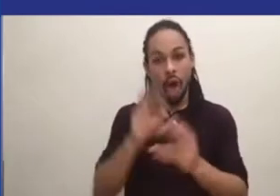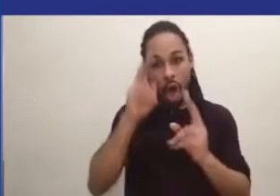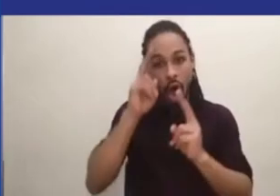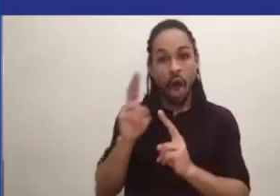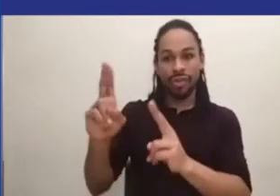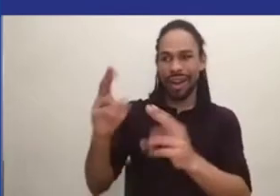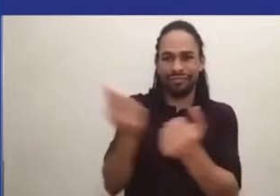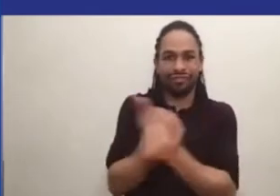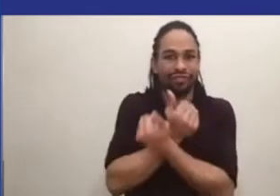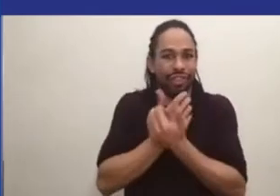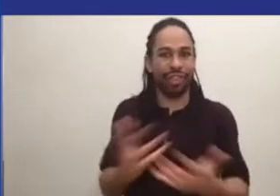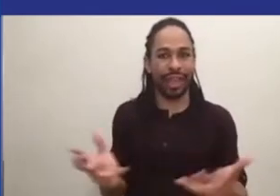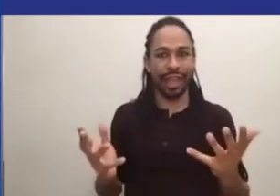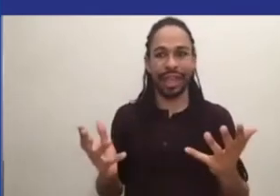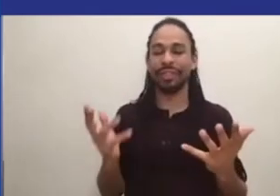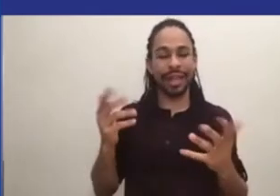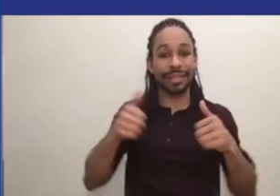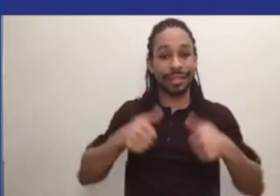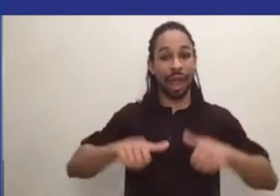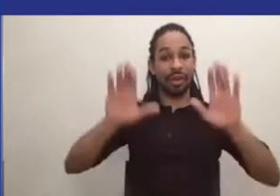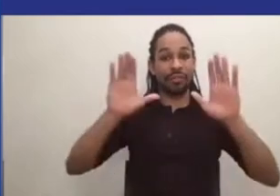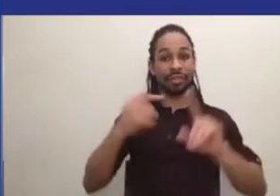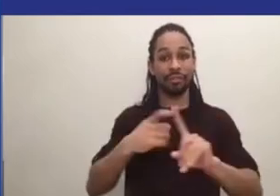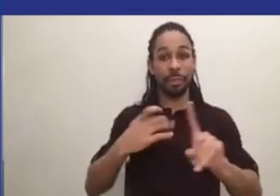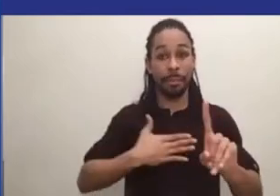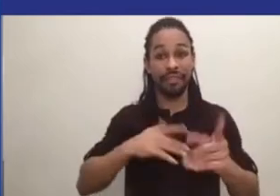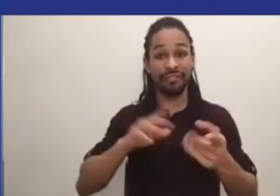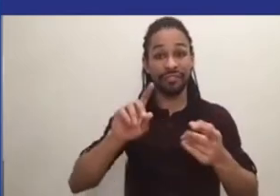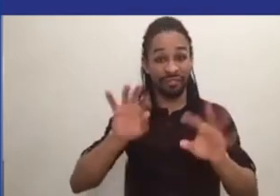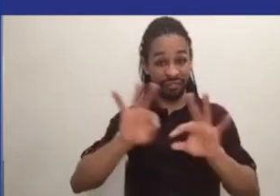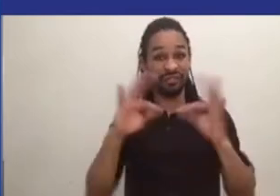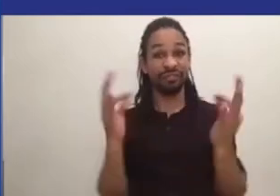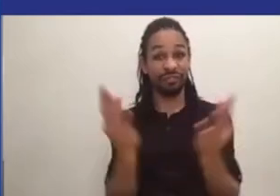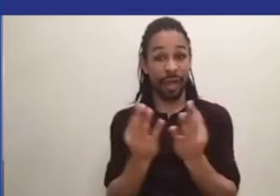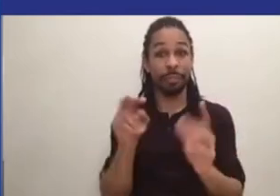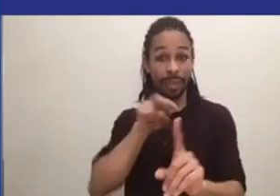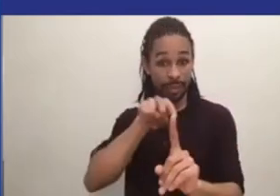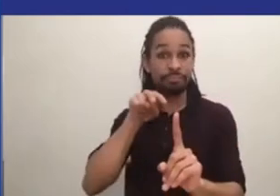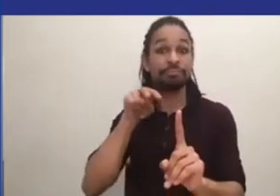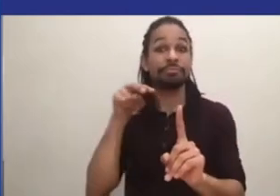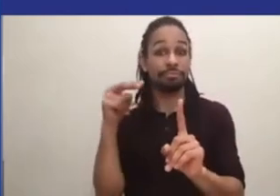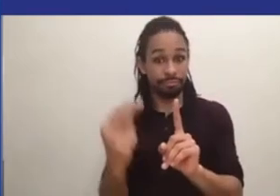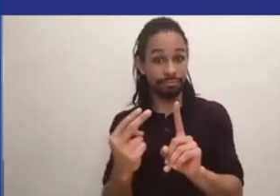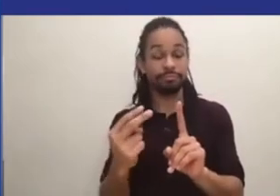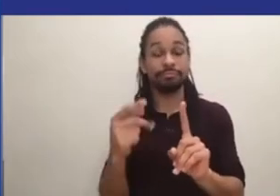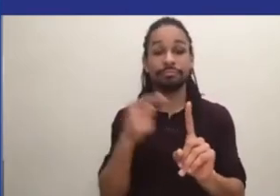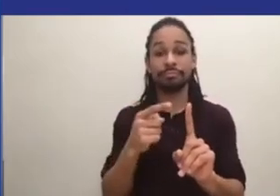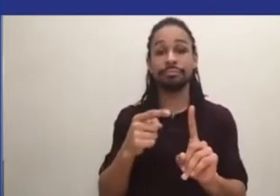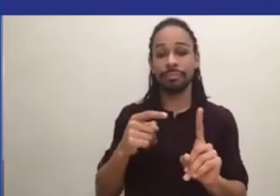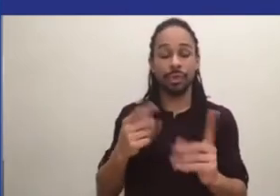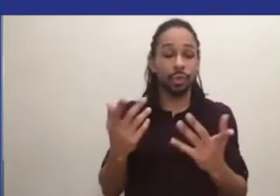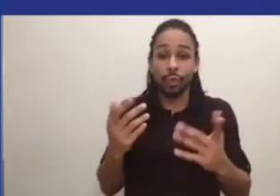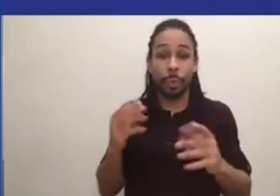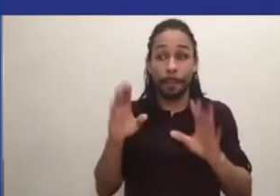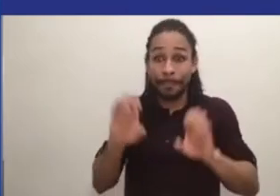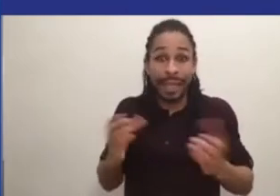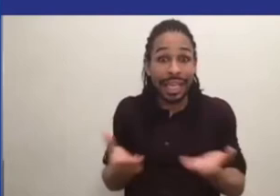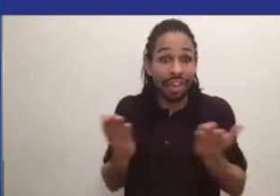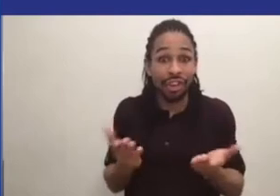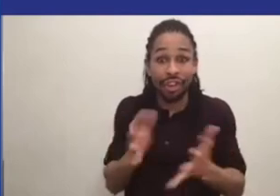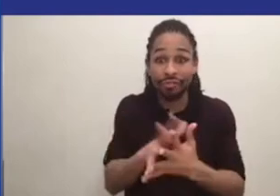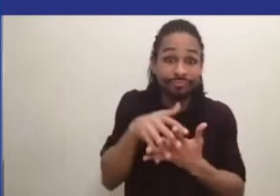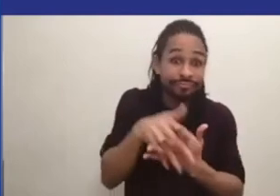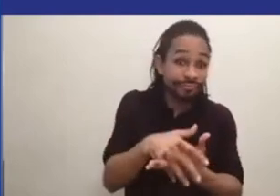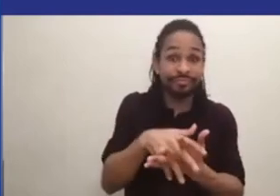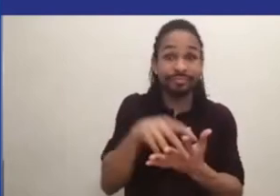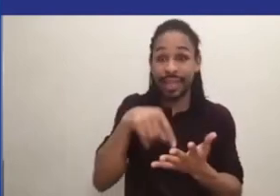everything that was sacrificed from my family's behalf just being here in New York, since I was born here in New